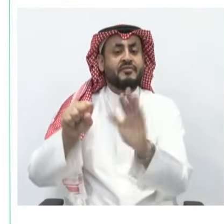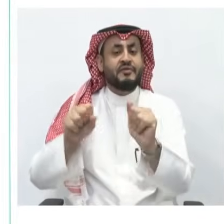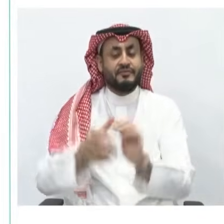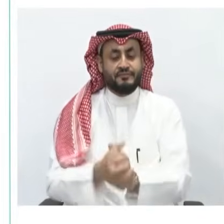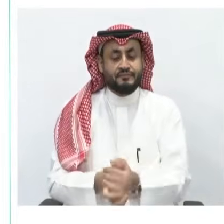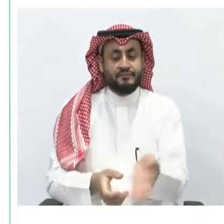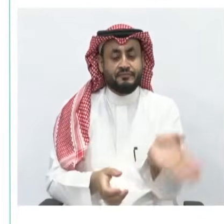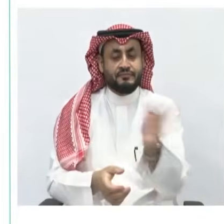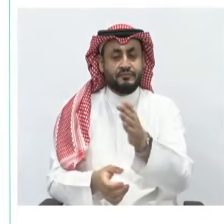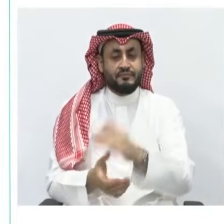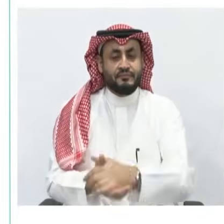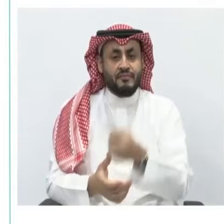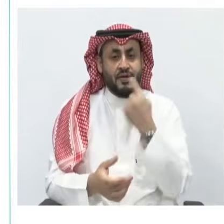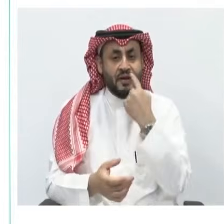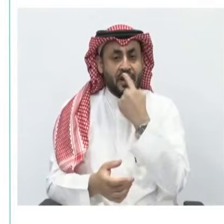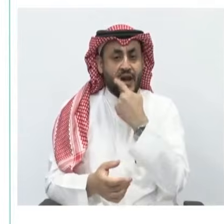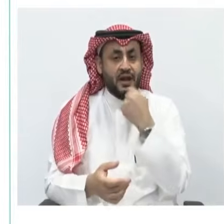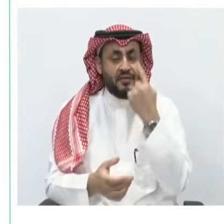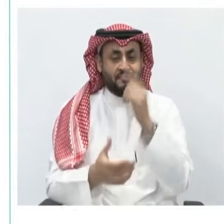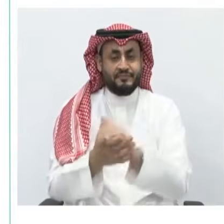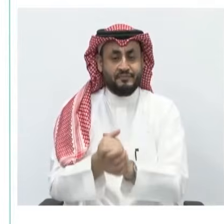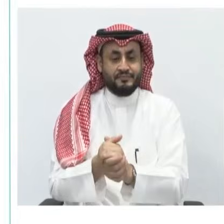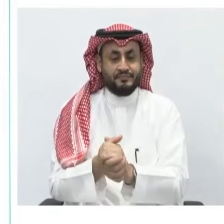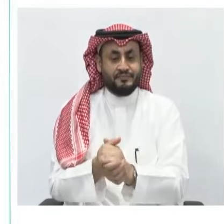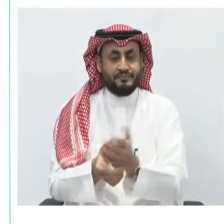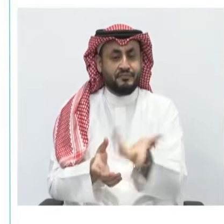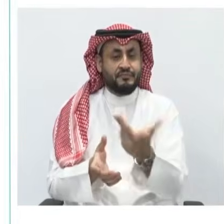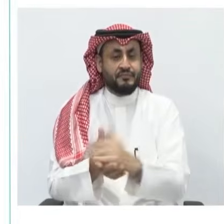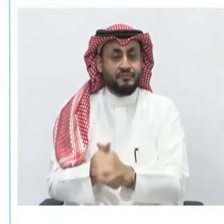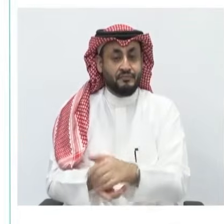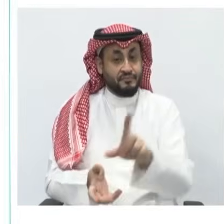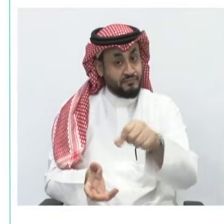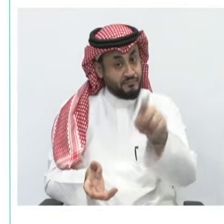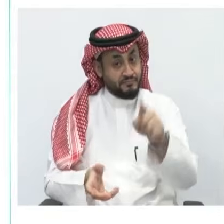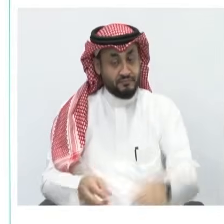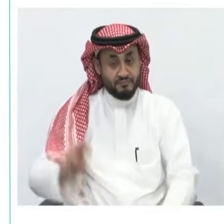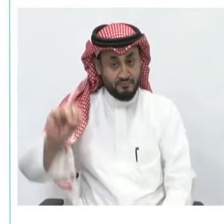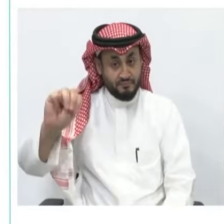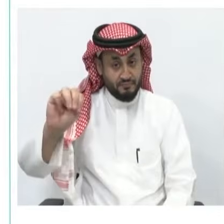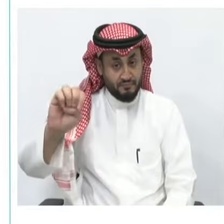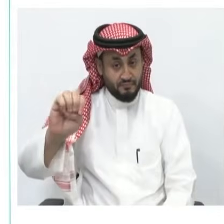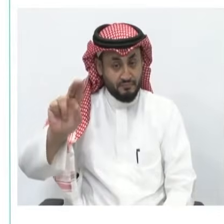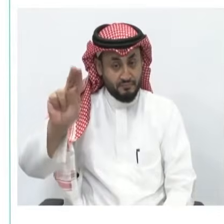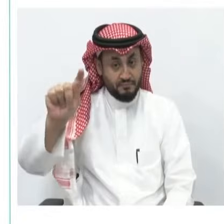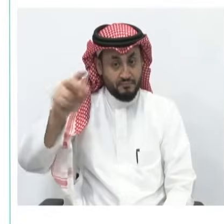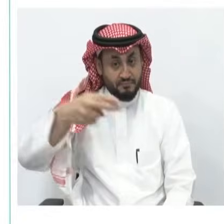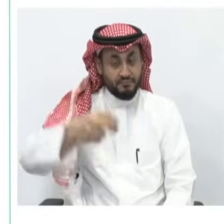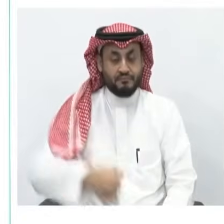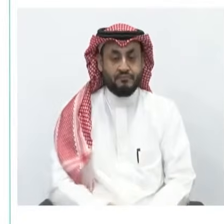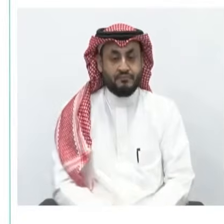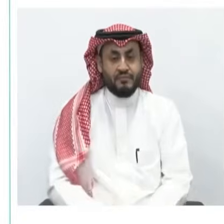What about this? Yes, this is a mouth. Yes, that's right.